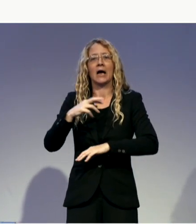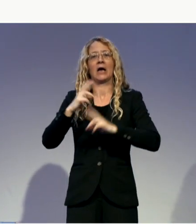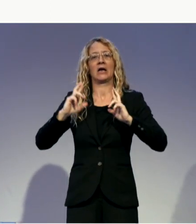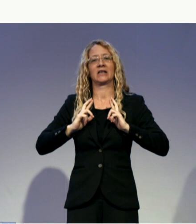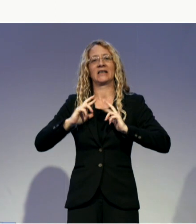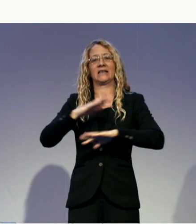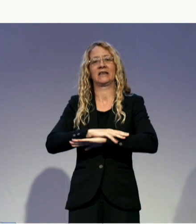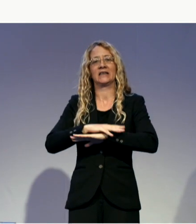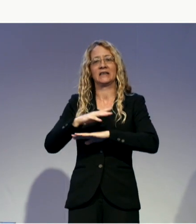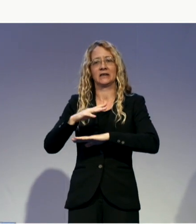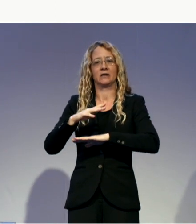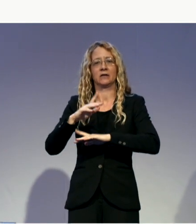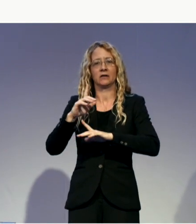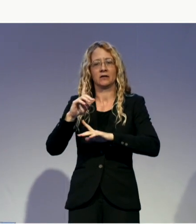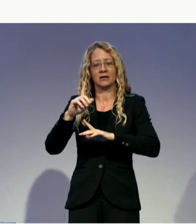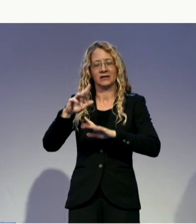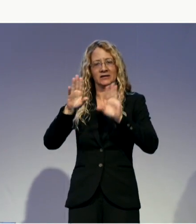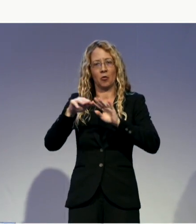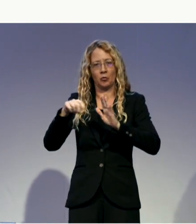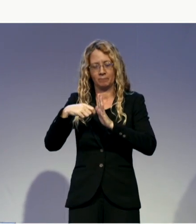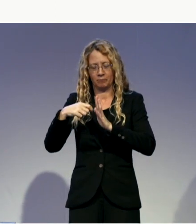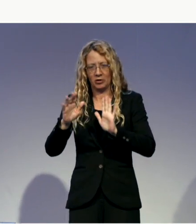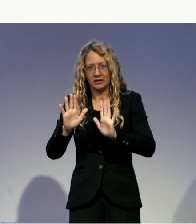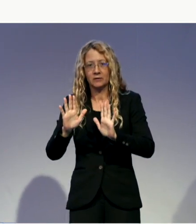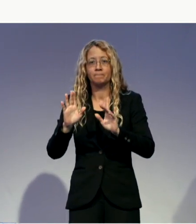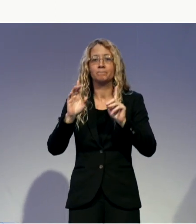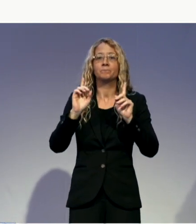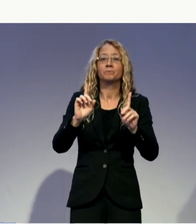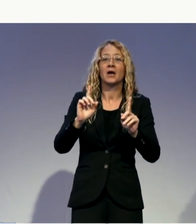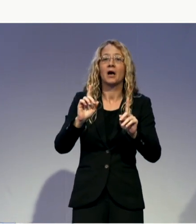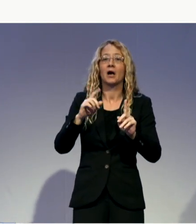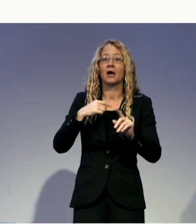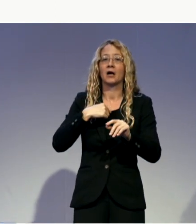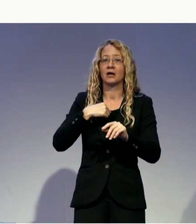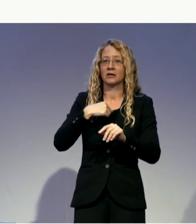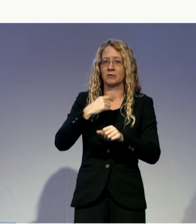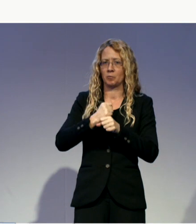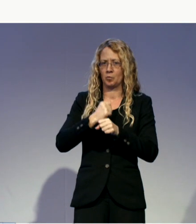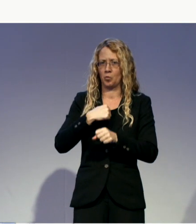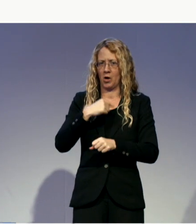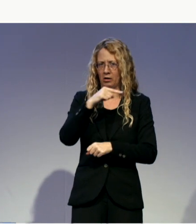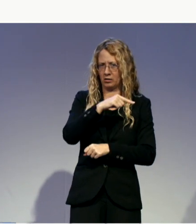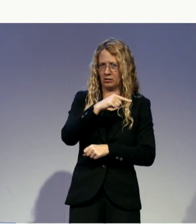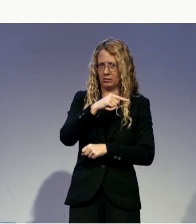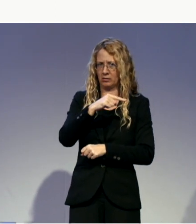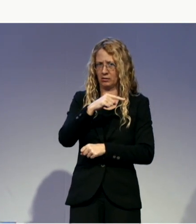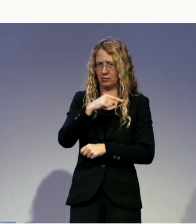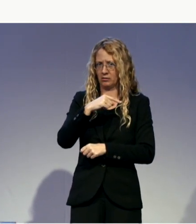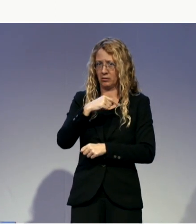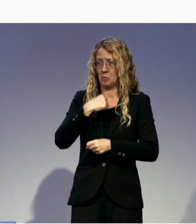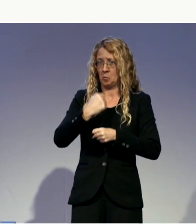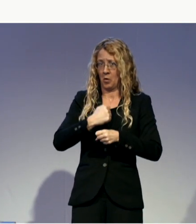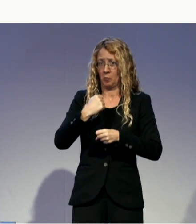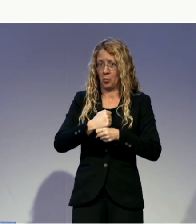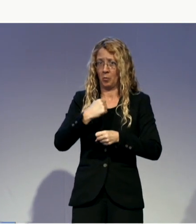was, and I really listened to what Cathrine was speaking about on the panel, when you work your entire life for a